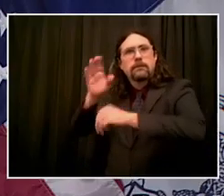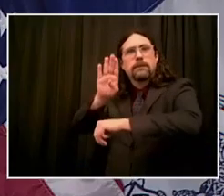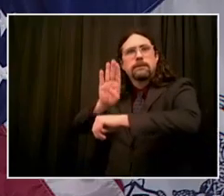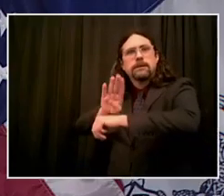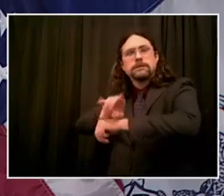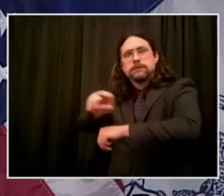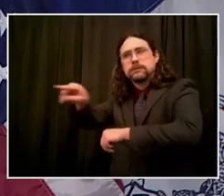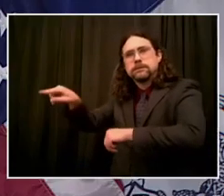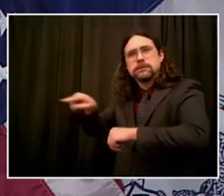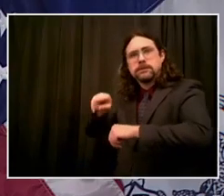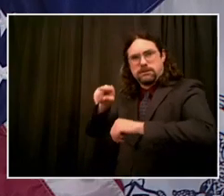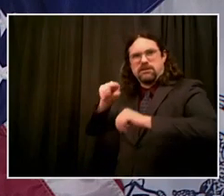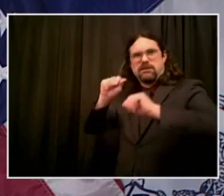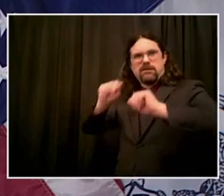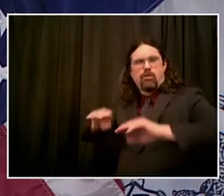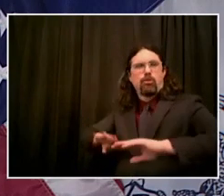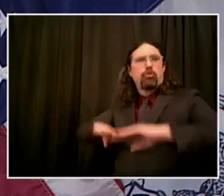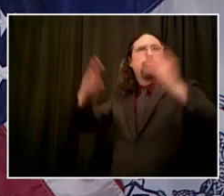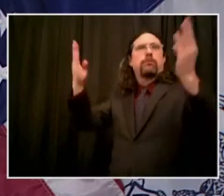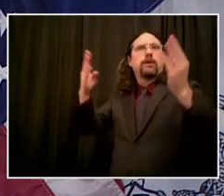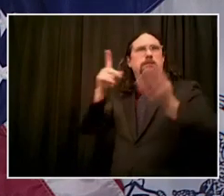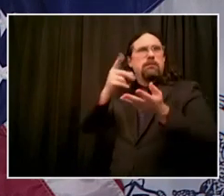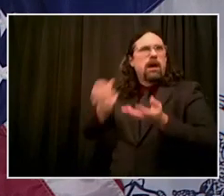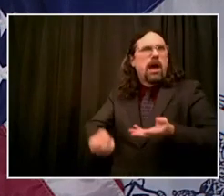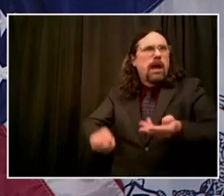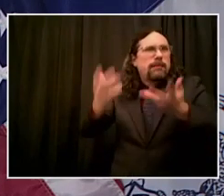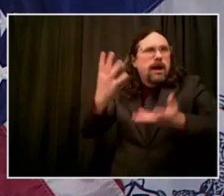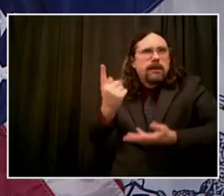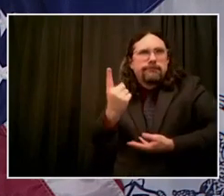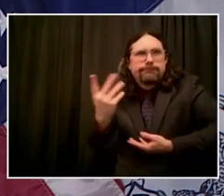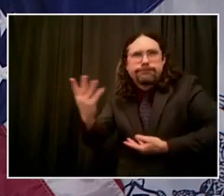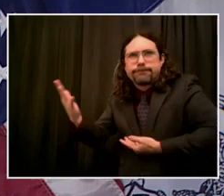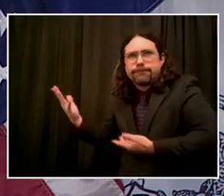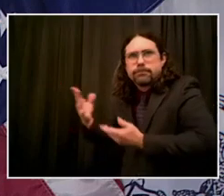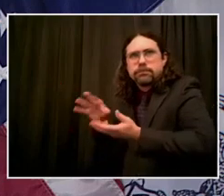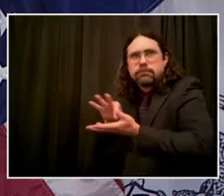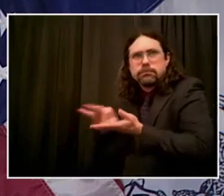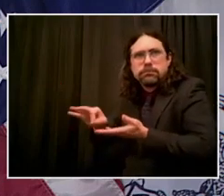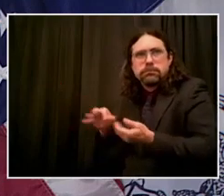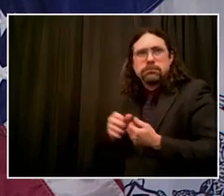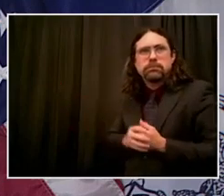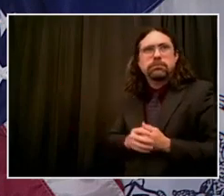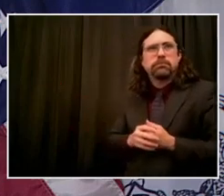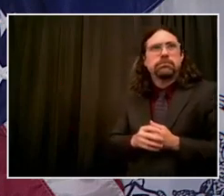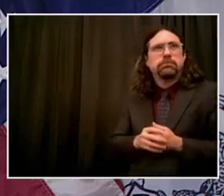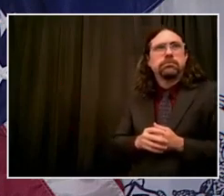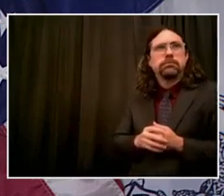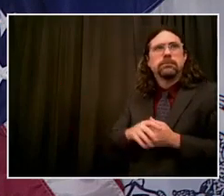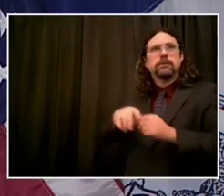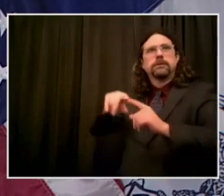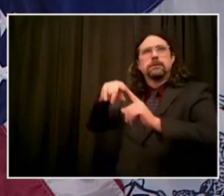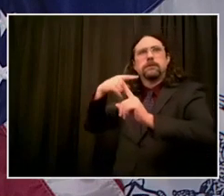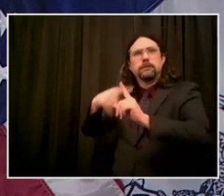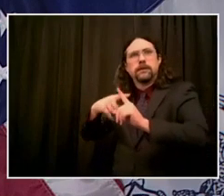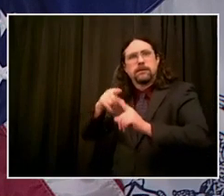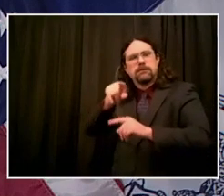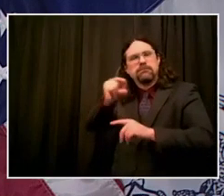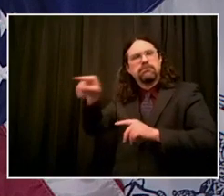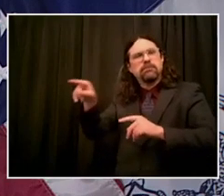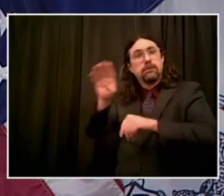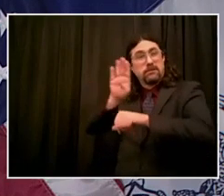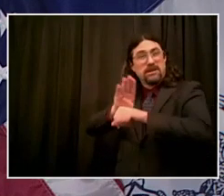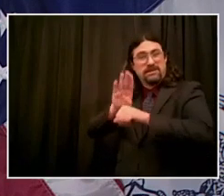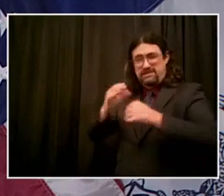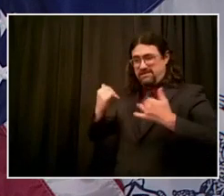been fleshed out yet, but will the MTA continue to do the stoppage between 1 and 5